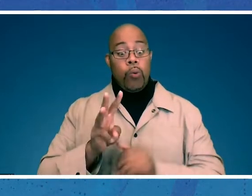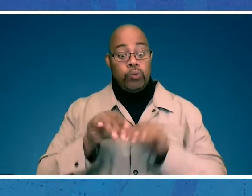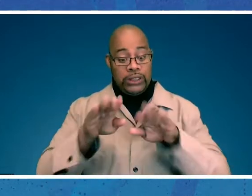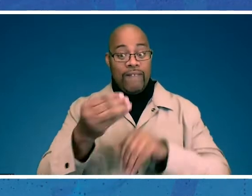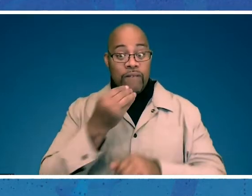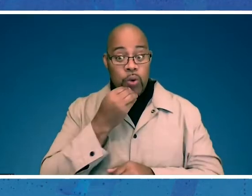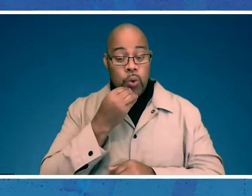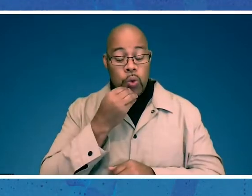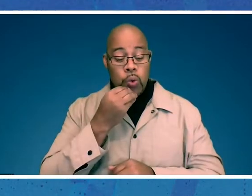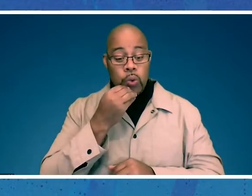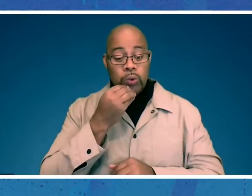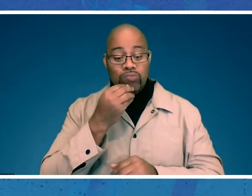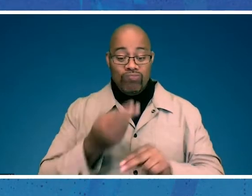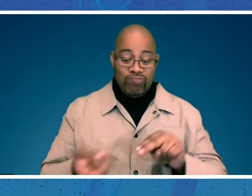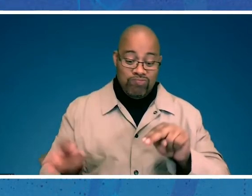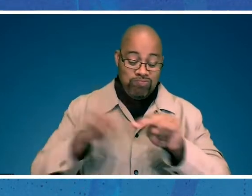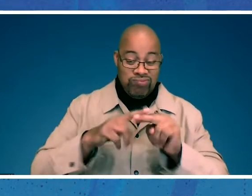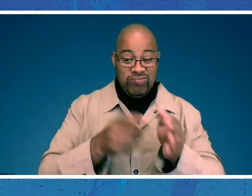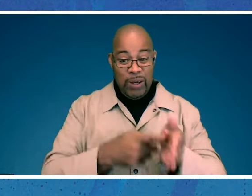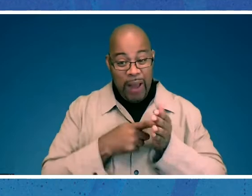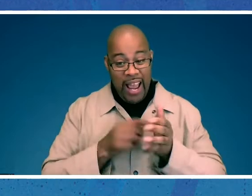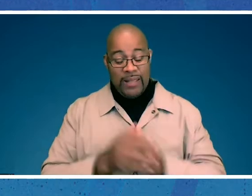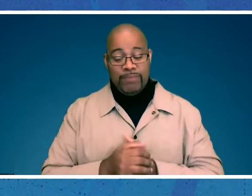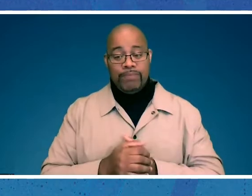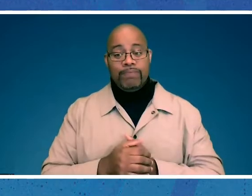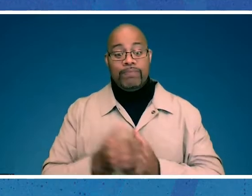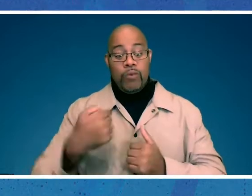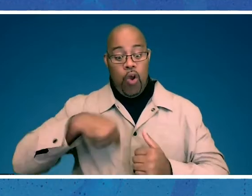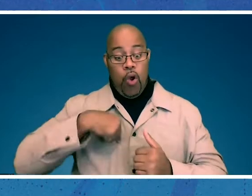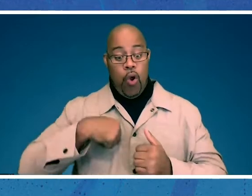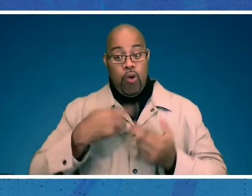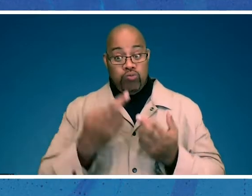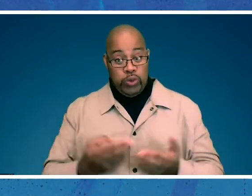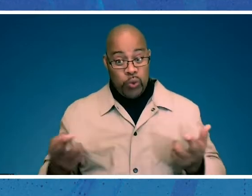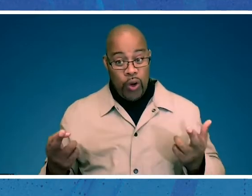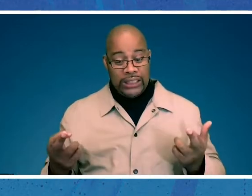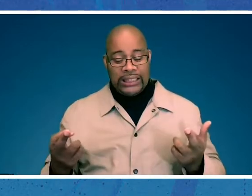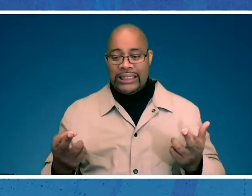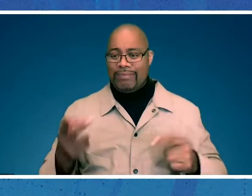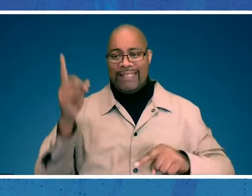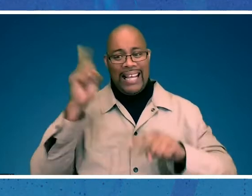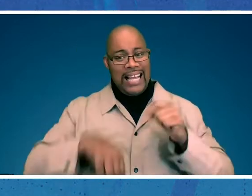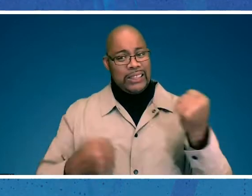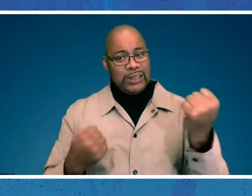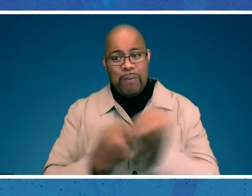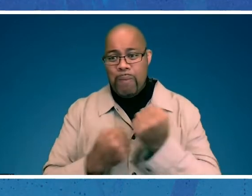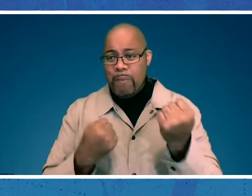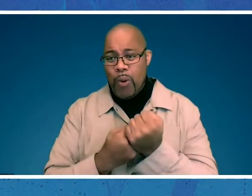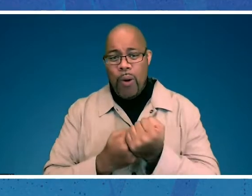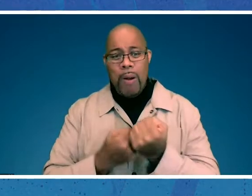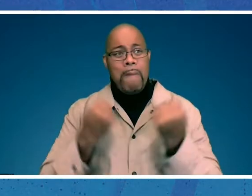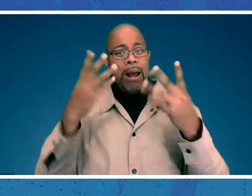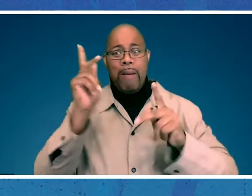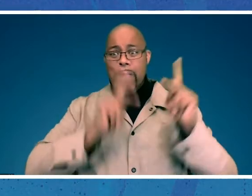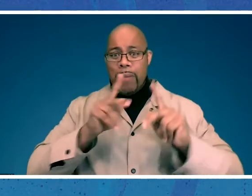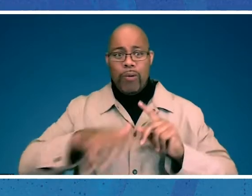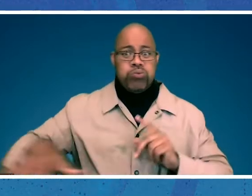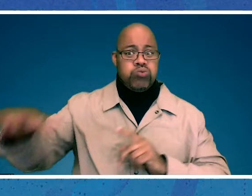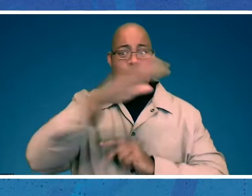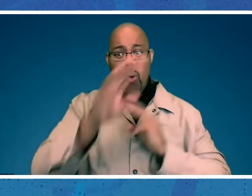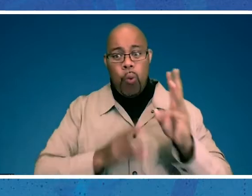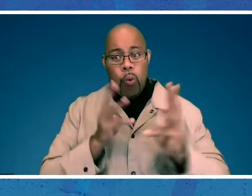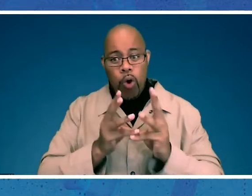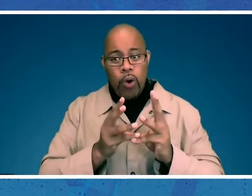and demand have rapidly increased, our fluctuating wild seafood resource cannot support the billions of people around the